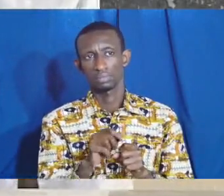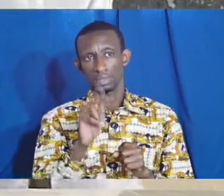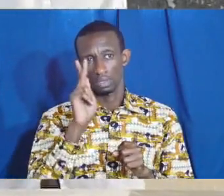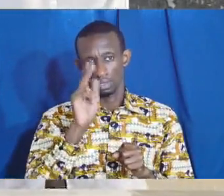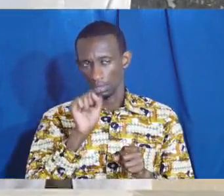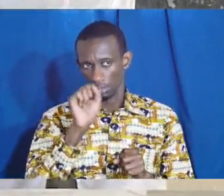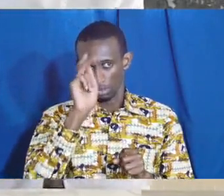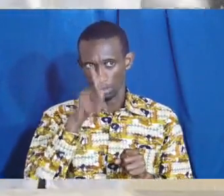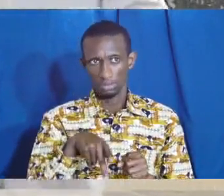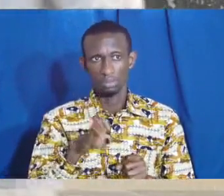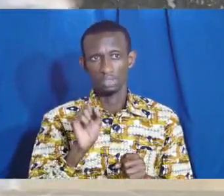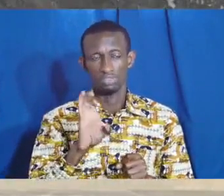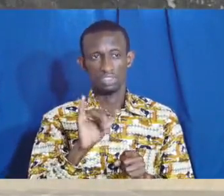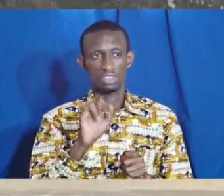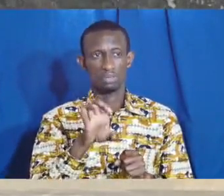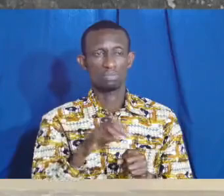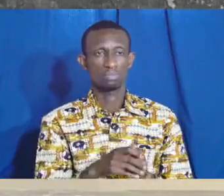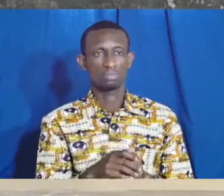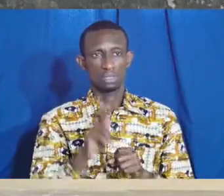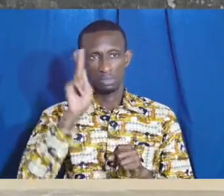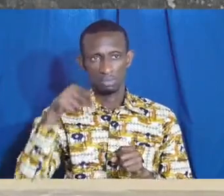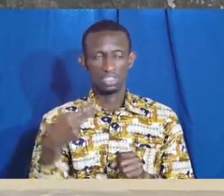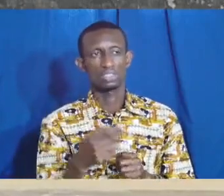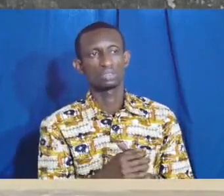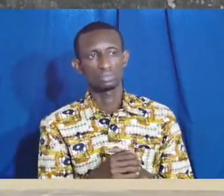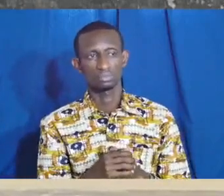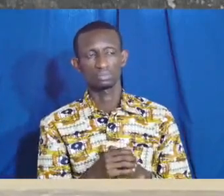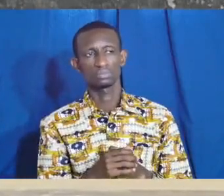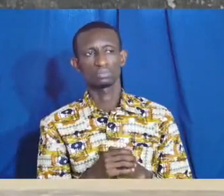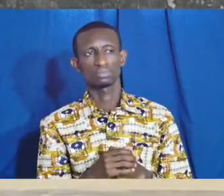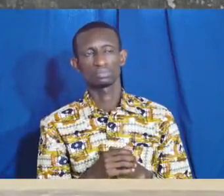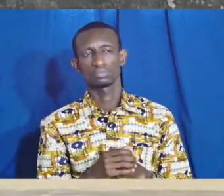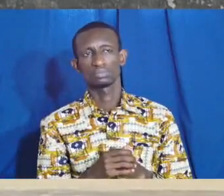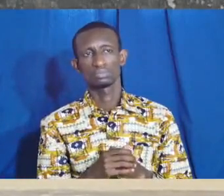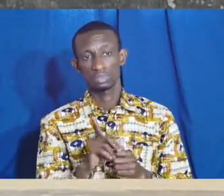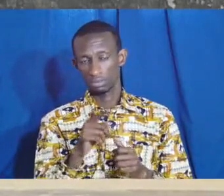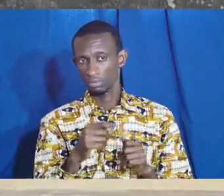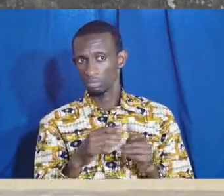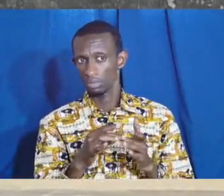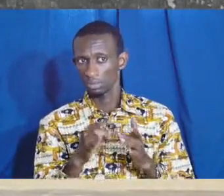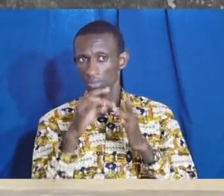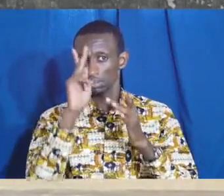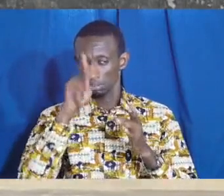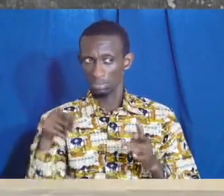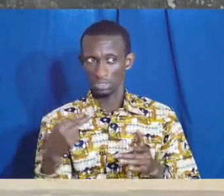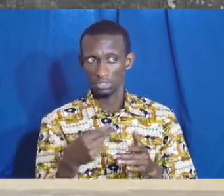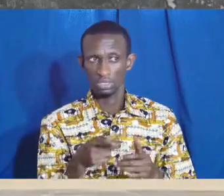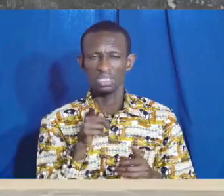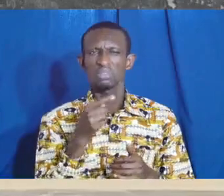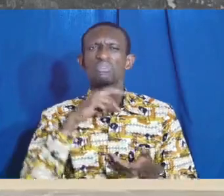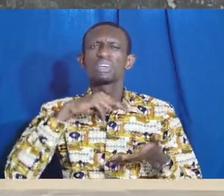pH. If I say a specific pH, automatically if I say pH, it refers to the degree of acidity and